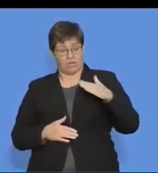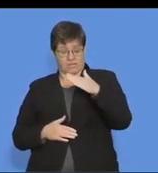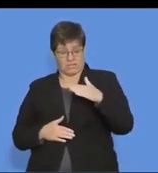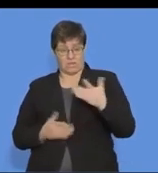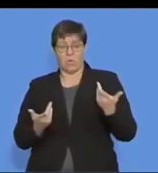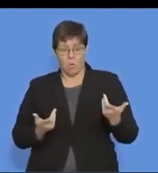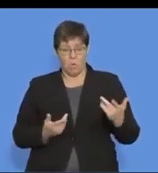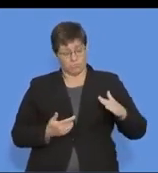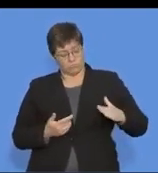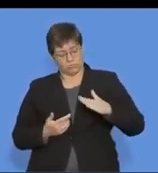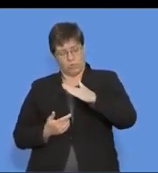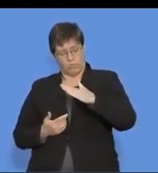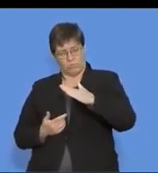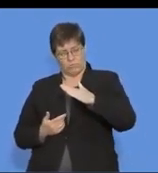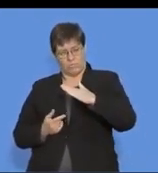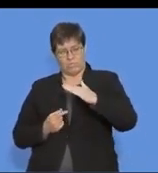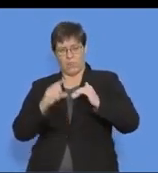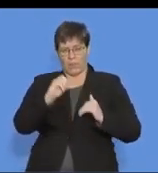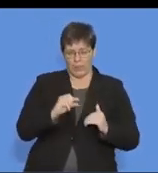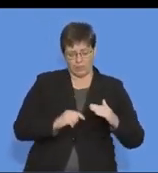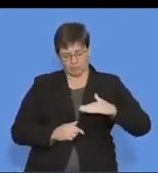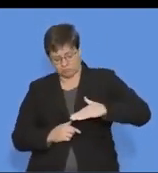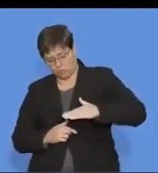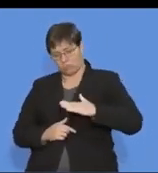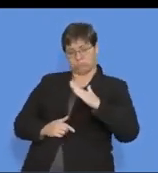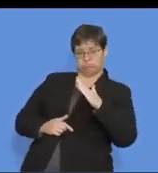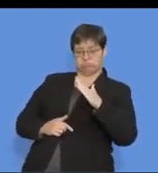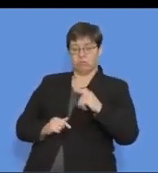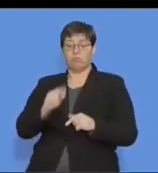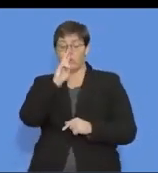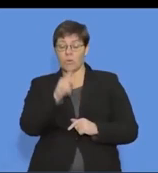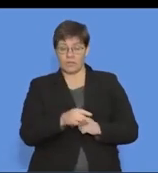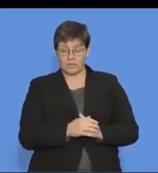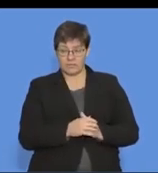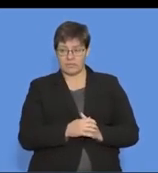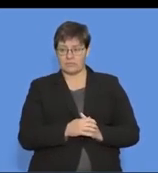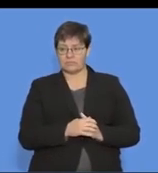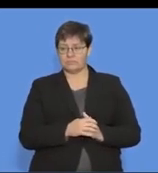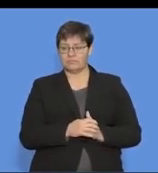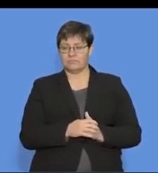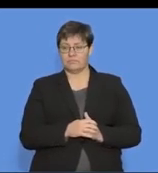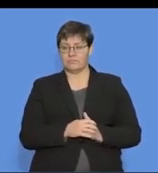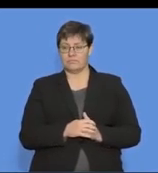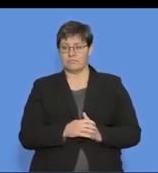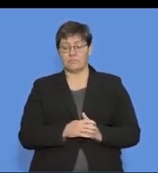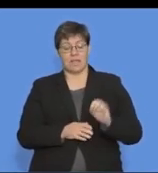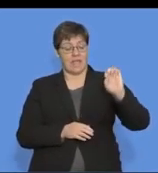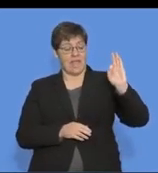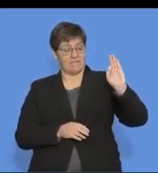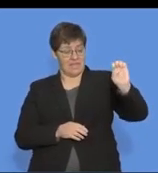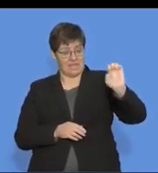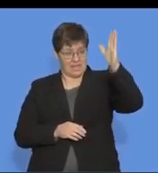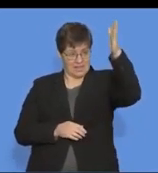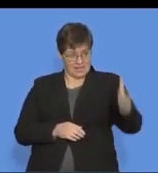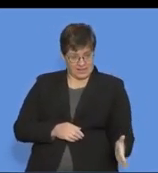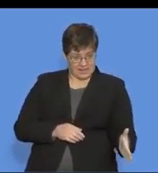gradient or the slope, okay? So according to this graph, if you look at the graph, you'll see that the